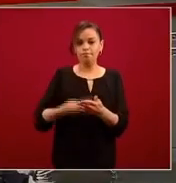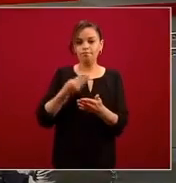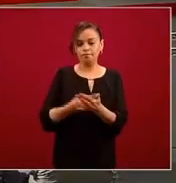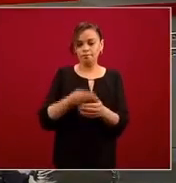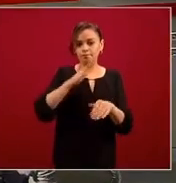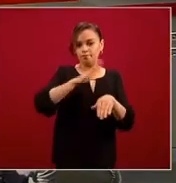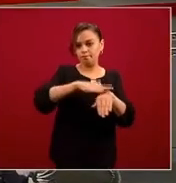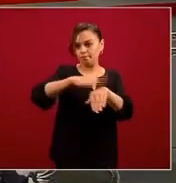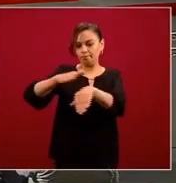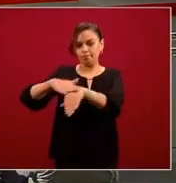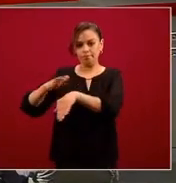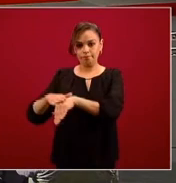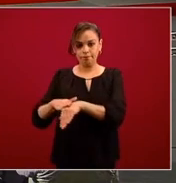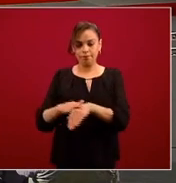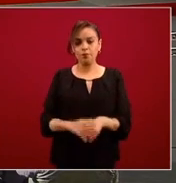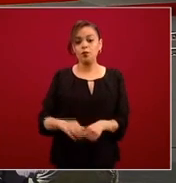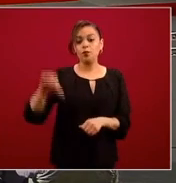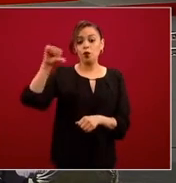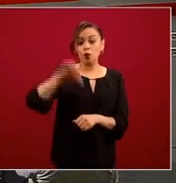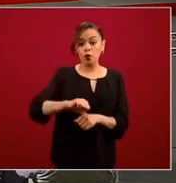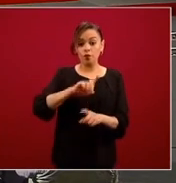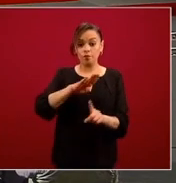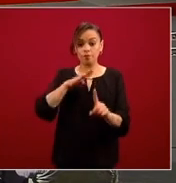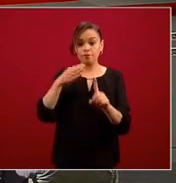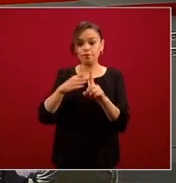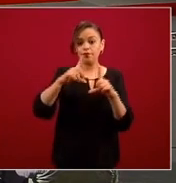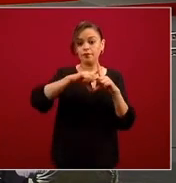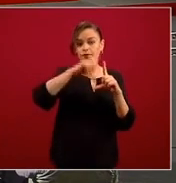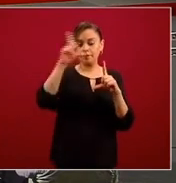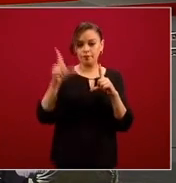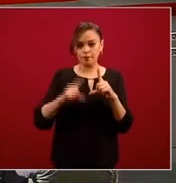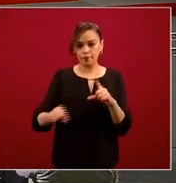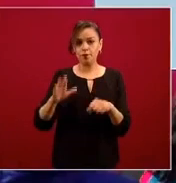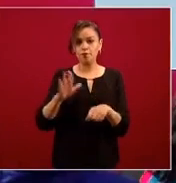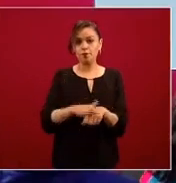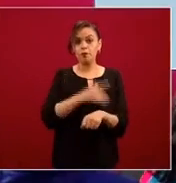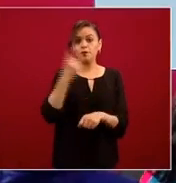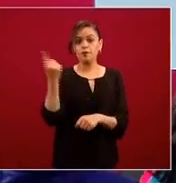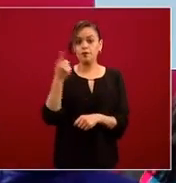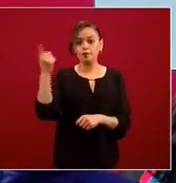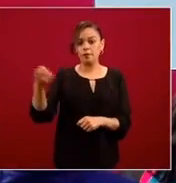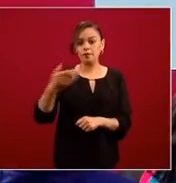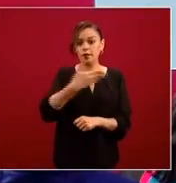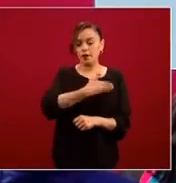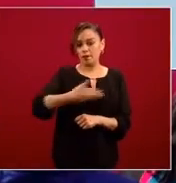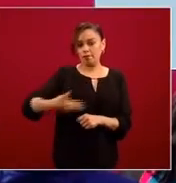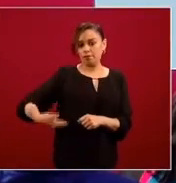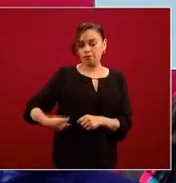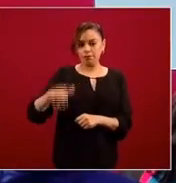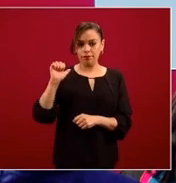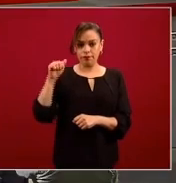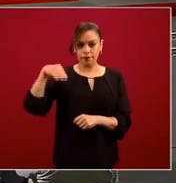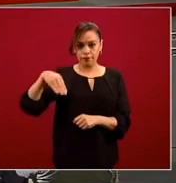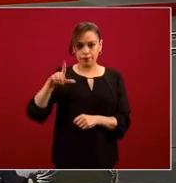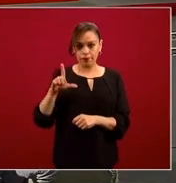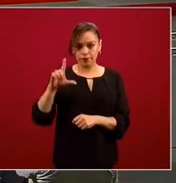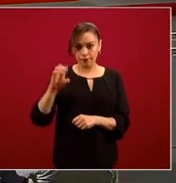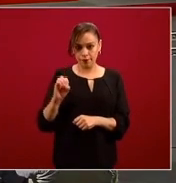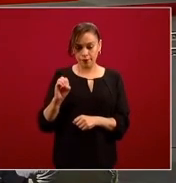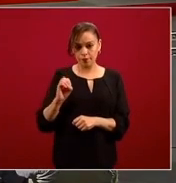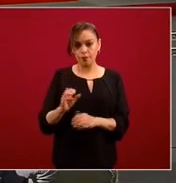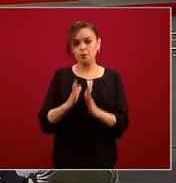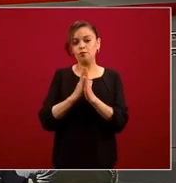callings. Today I'm going to be talking about specifically about the national medical devices, because